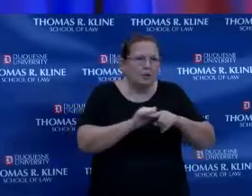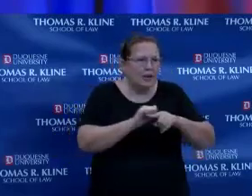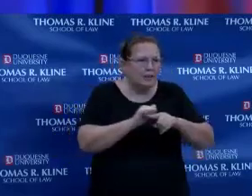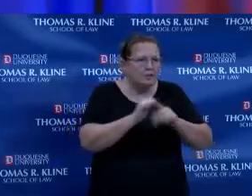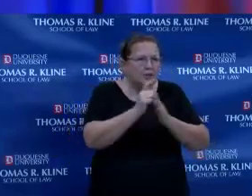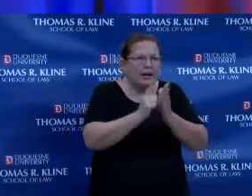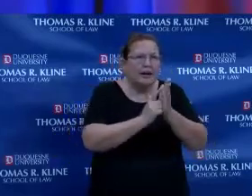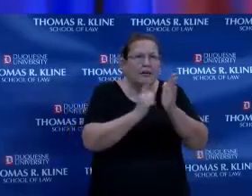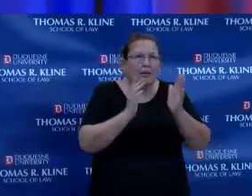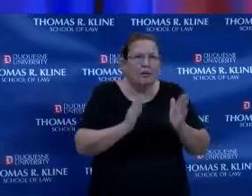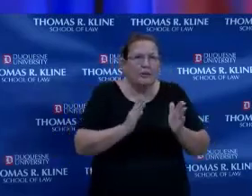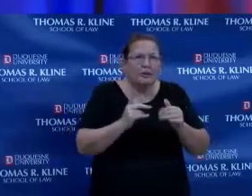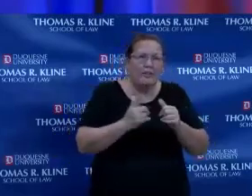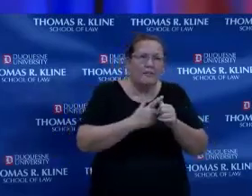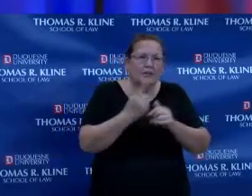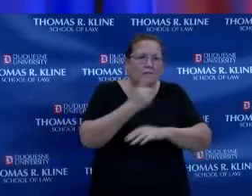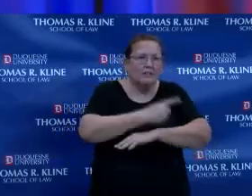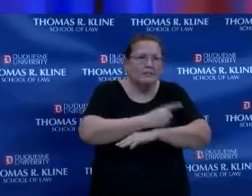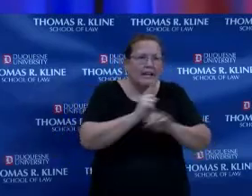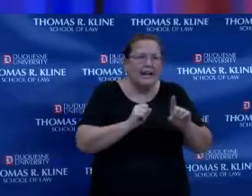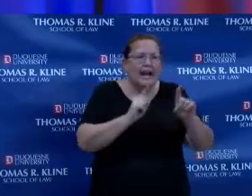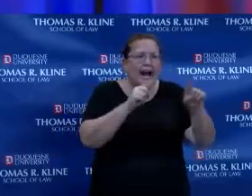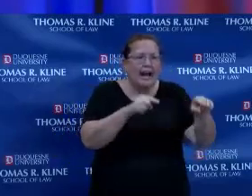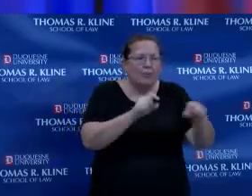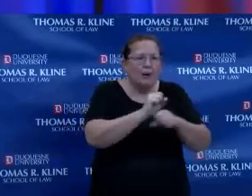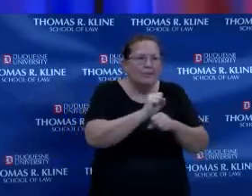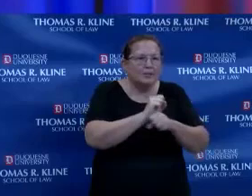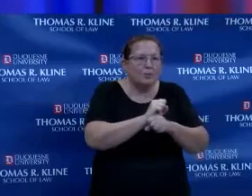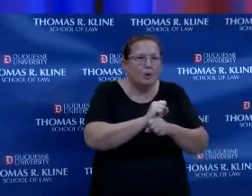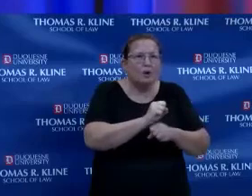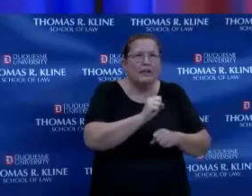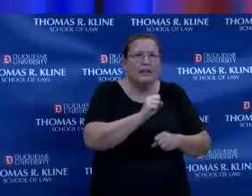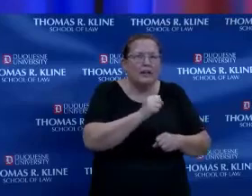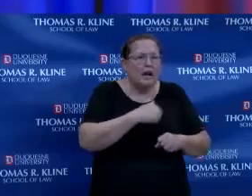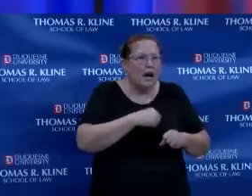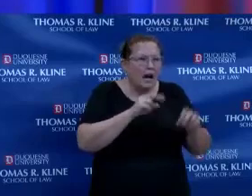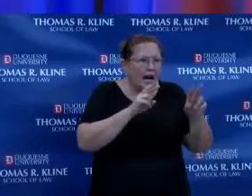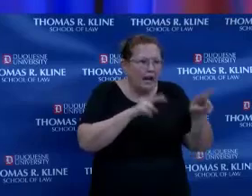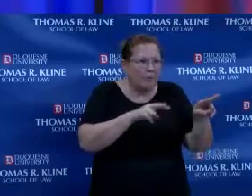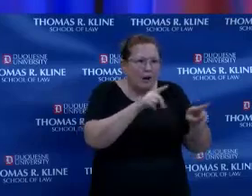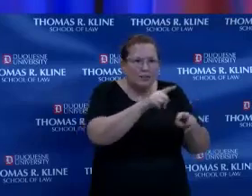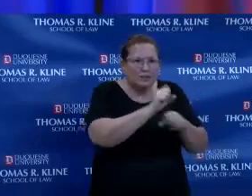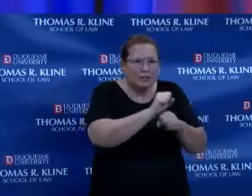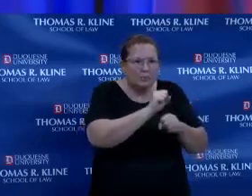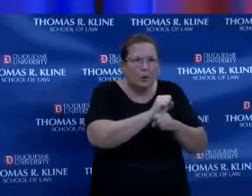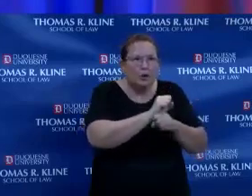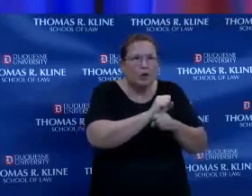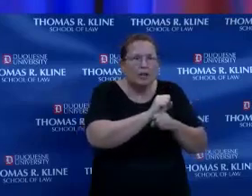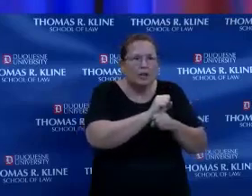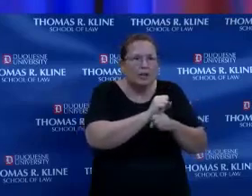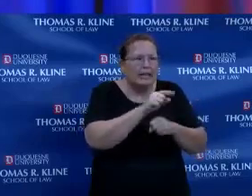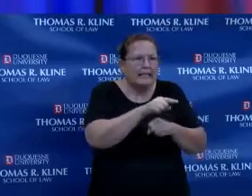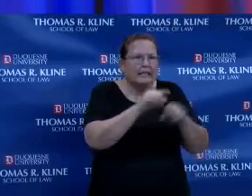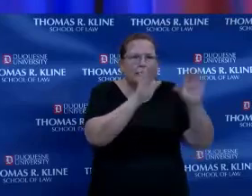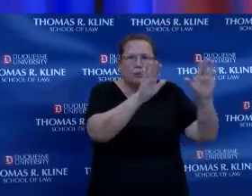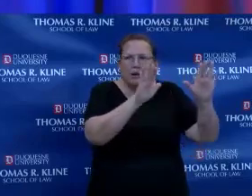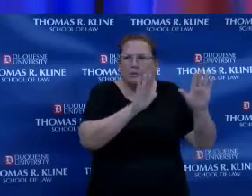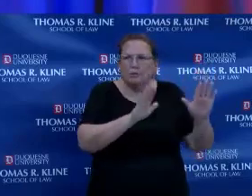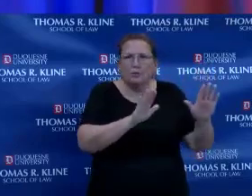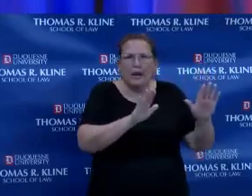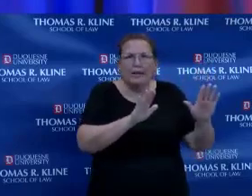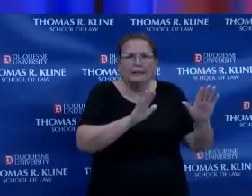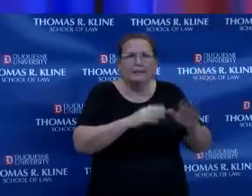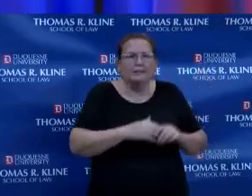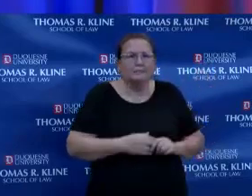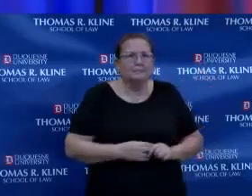I went to work, he took me to court and I watched him work. And he was great. But I